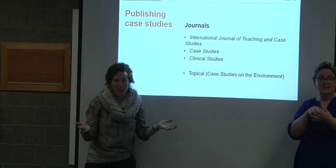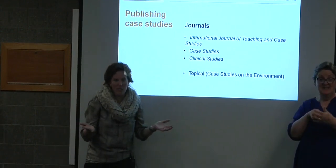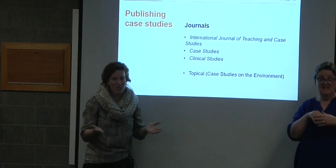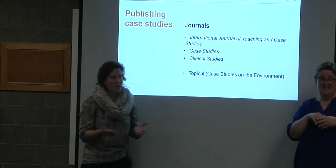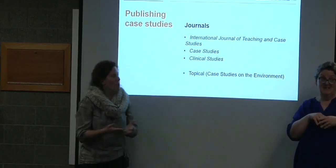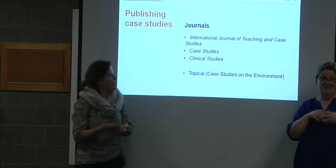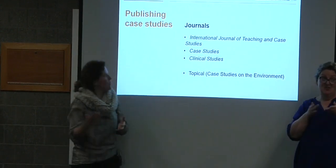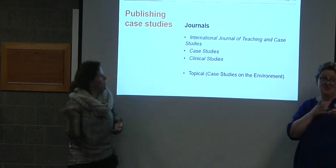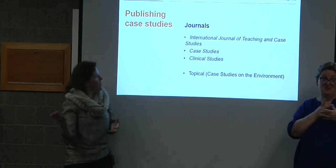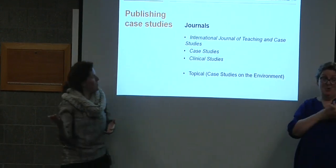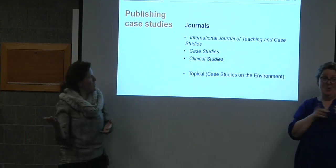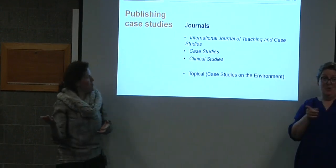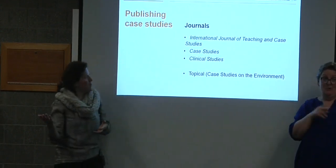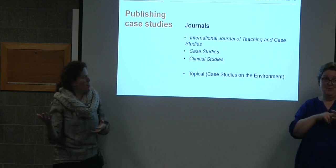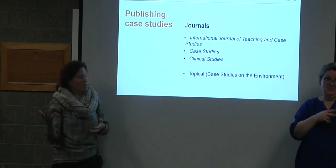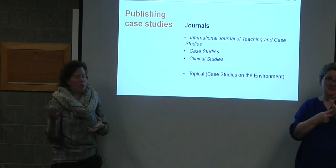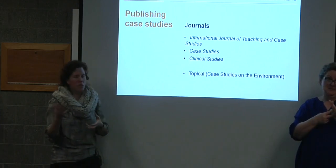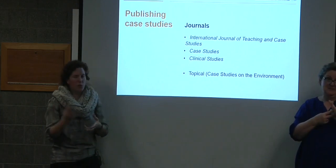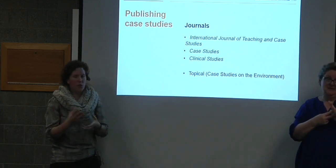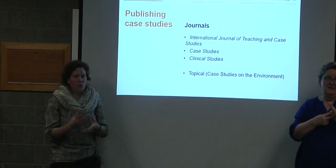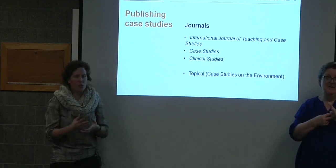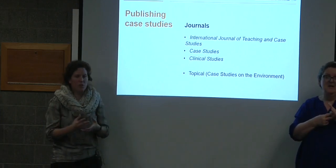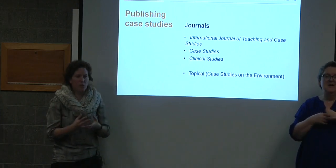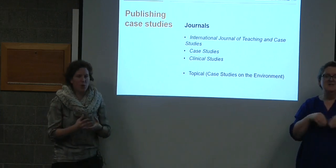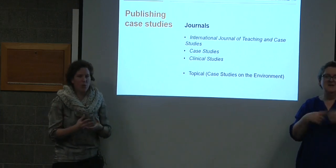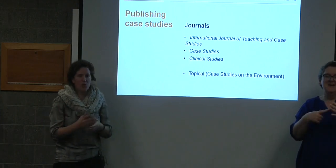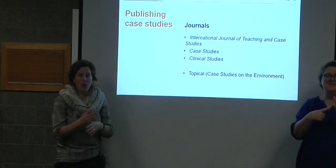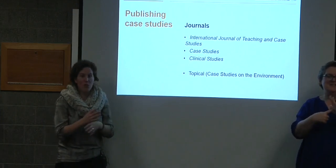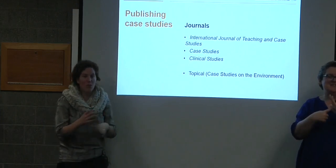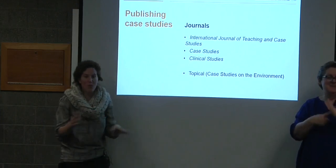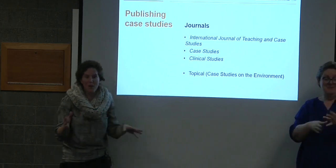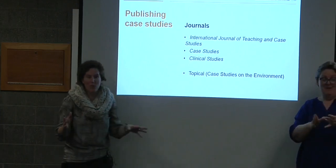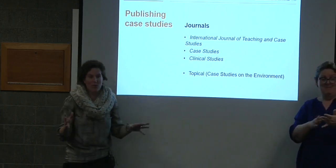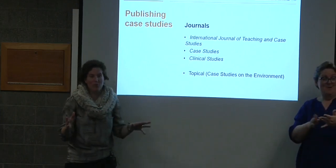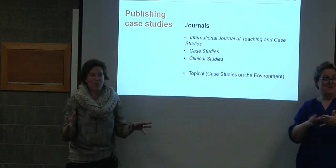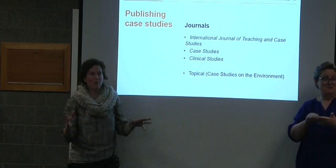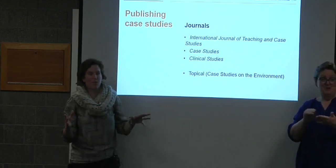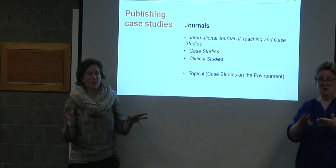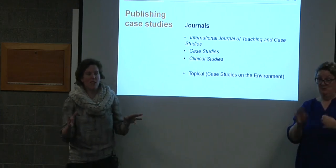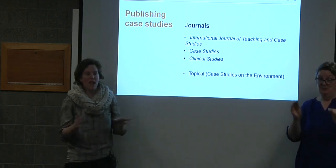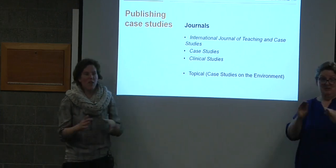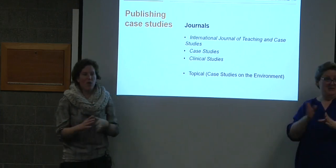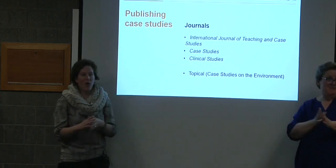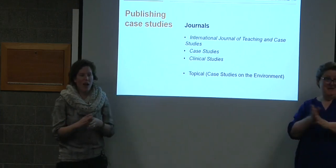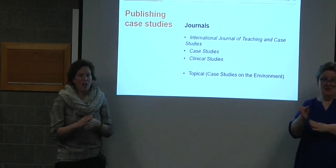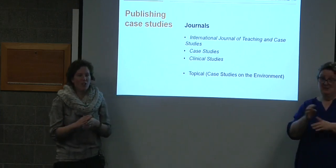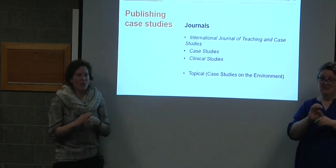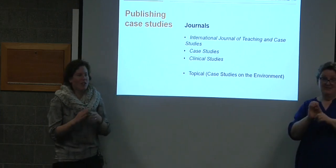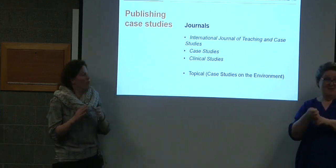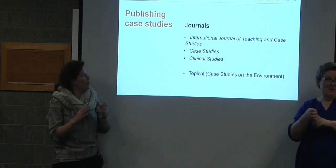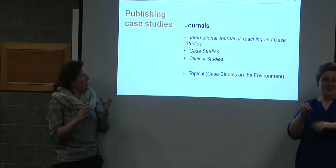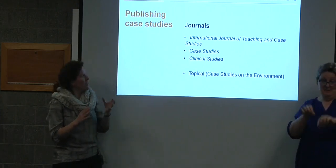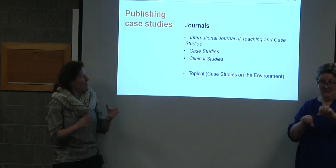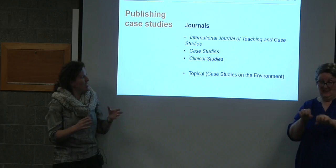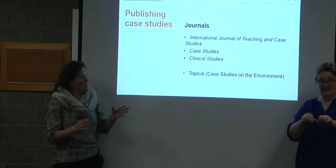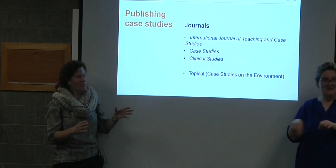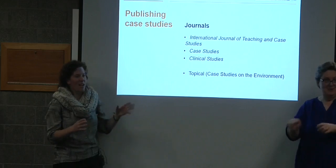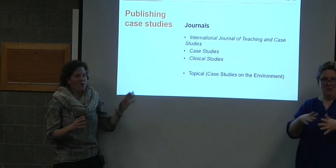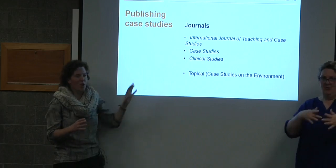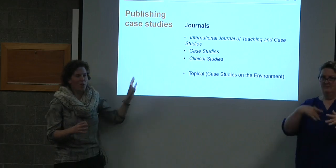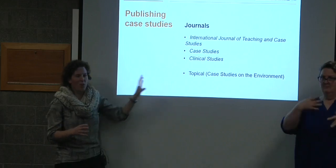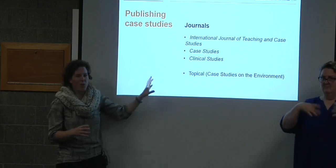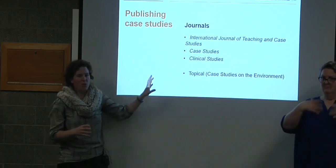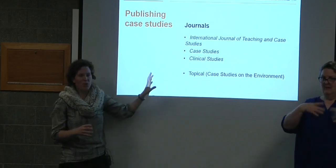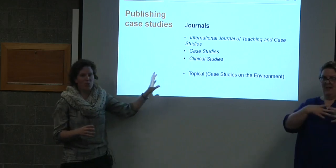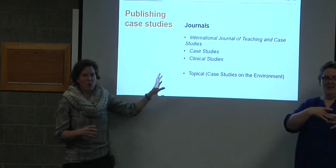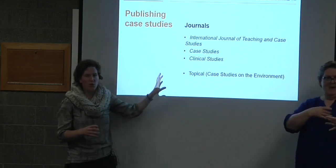in practice. So I was giving an example of these first-year students I'm working with, none of whom are majors in the field, and they're all actually really liking